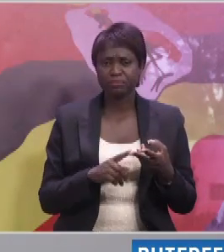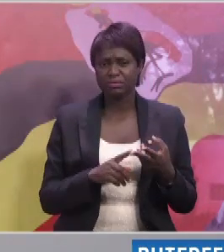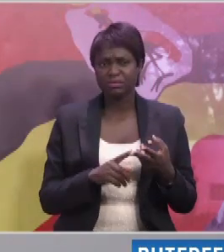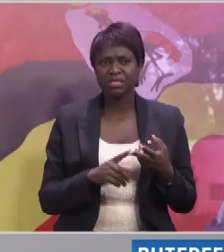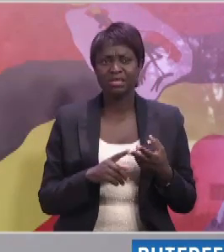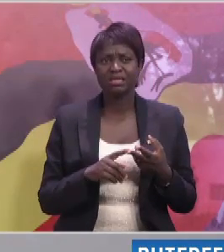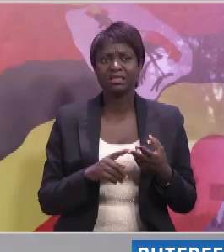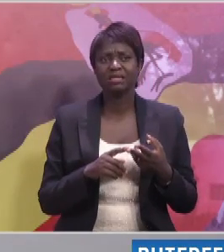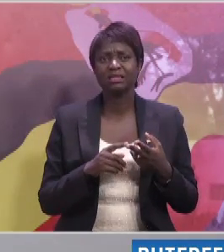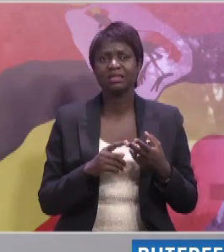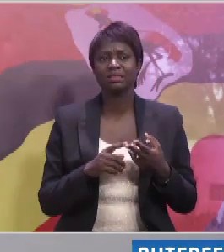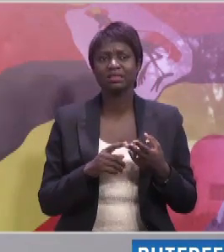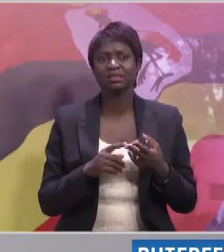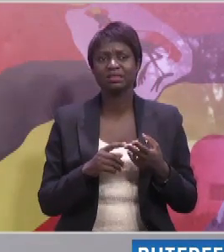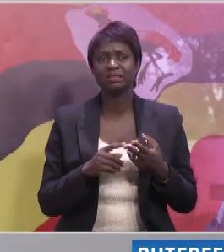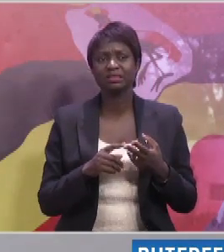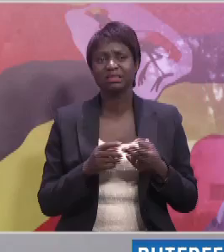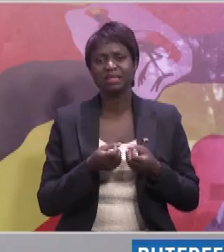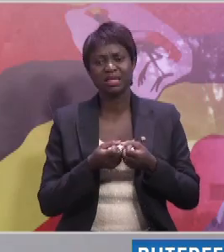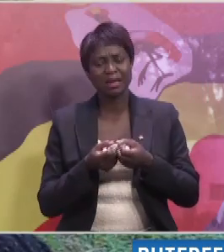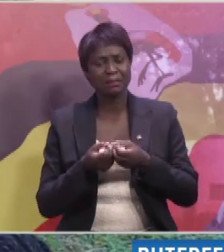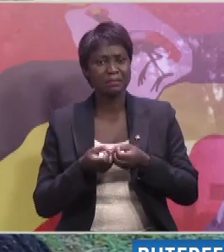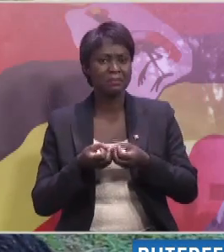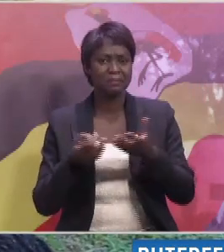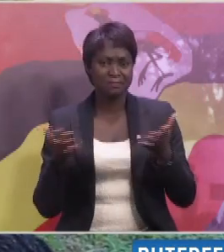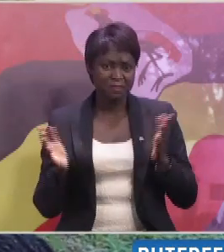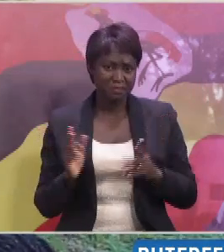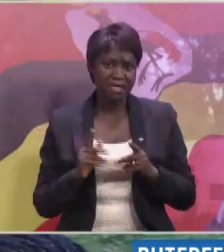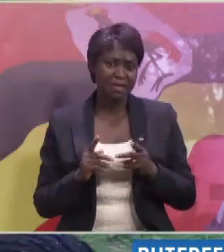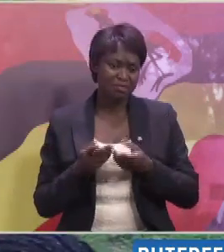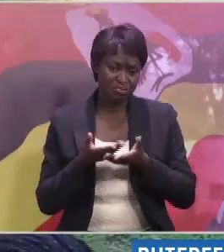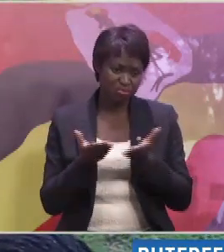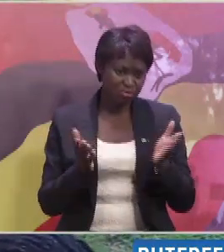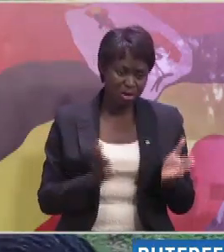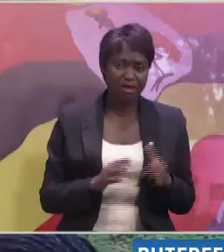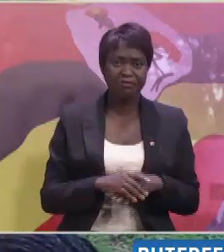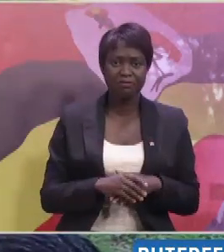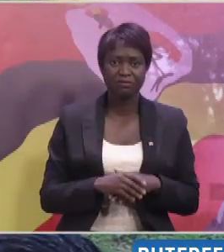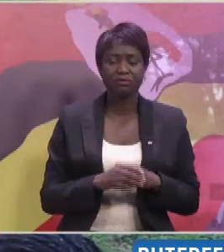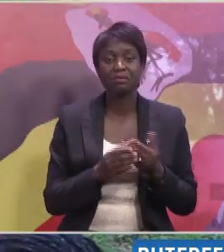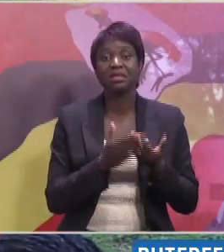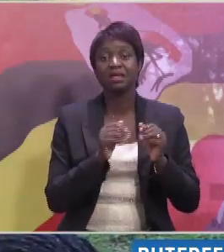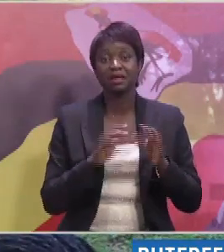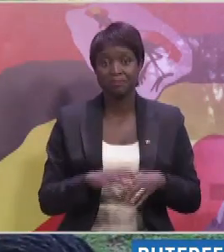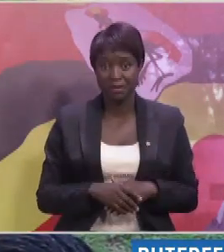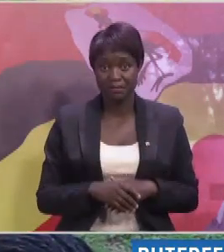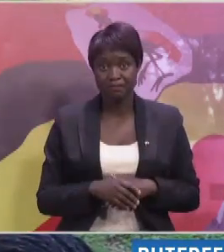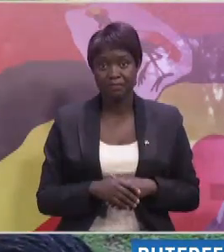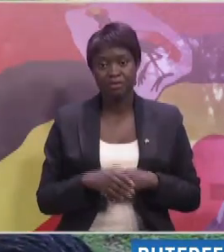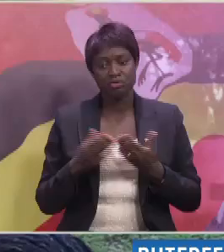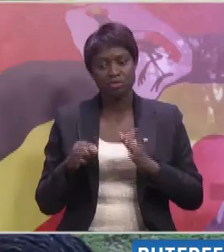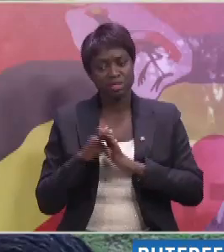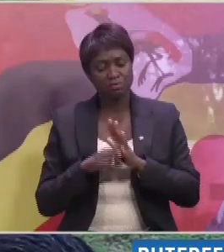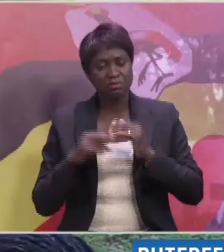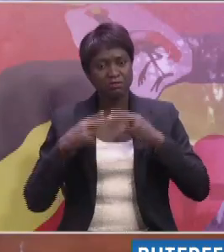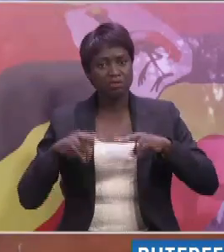we have numbers who are non-suppressing. Kati bano baagala enteekateeka eno ey'okubadduukirira mu byobulamu ereme kkoma wano wabula